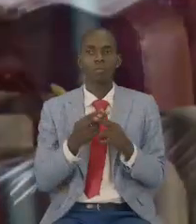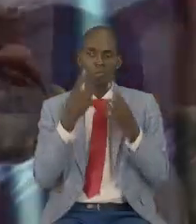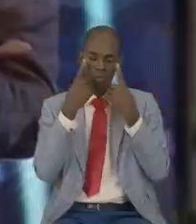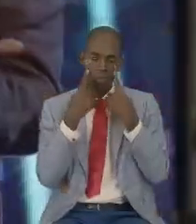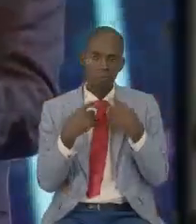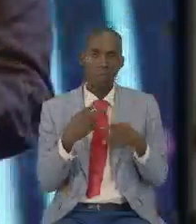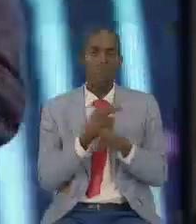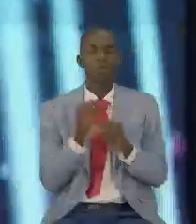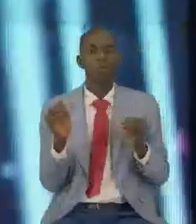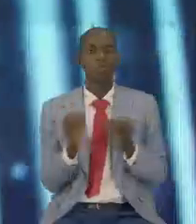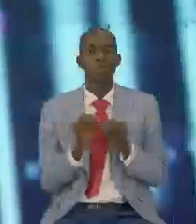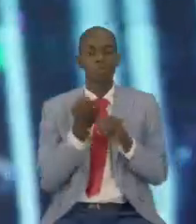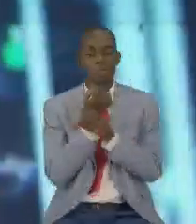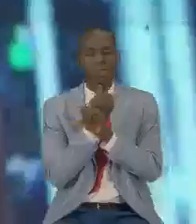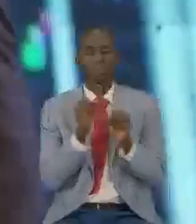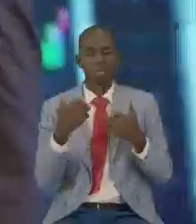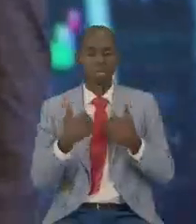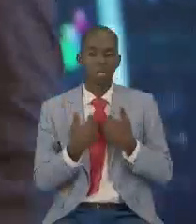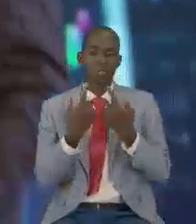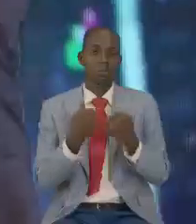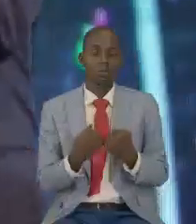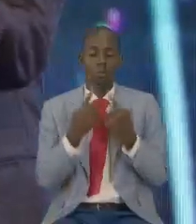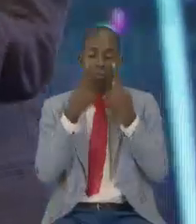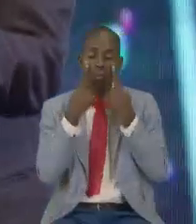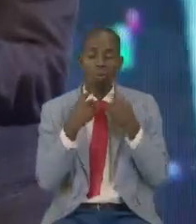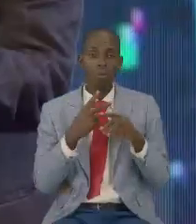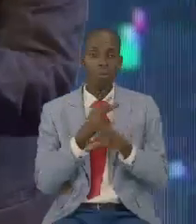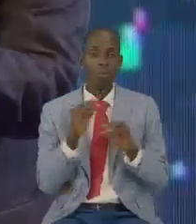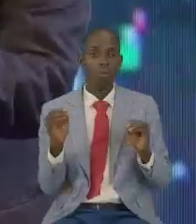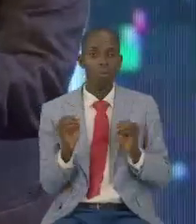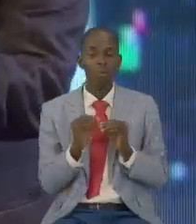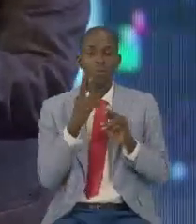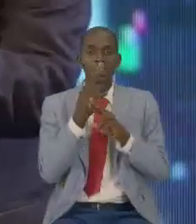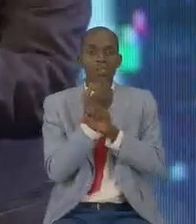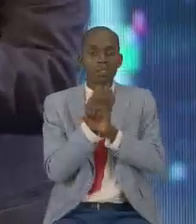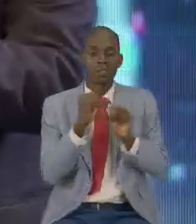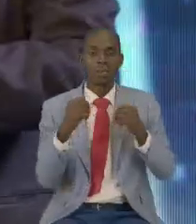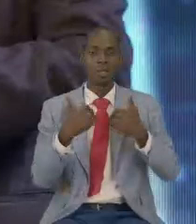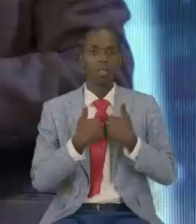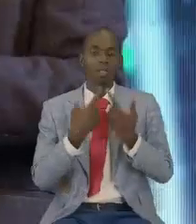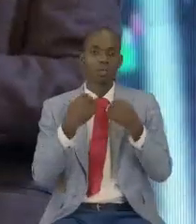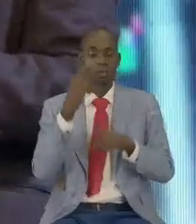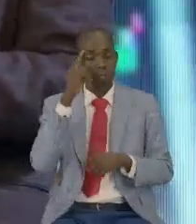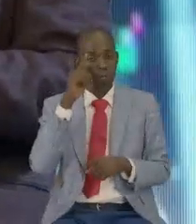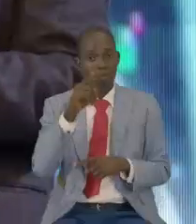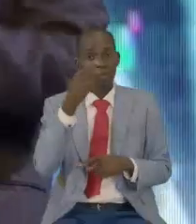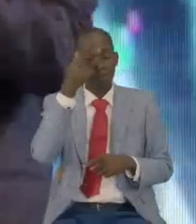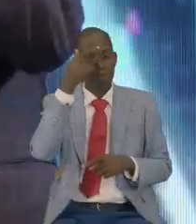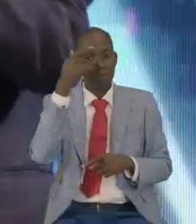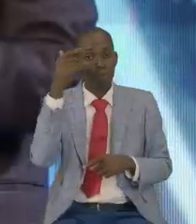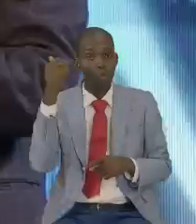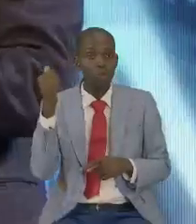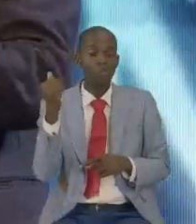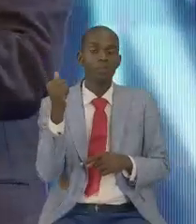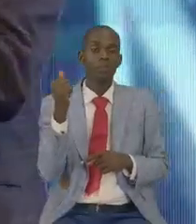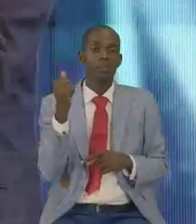Weep not. Redemption has come. Because he has prevailed to